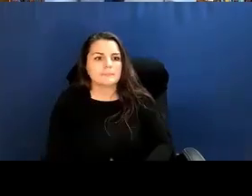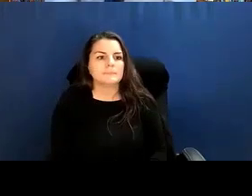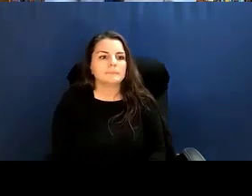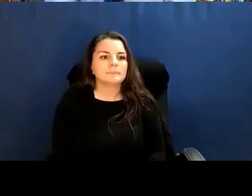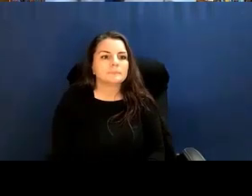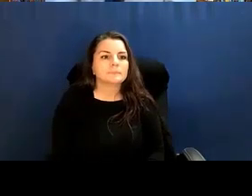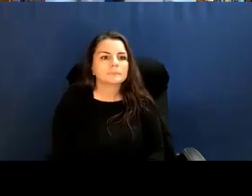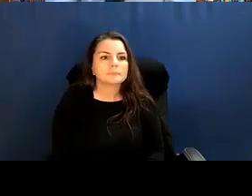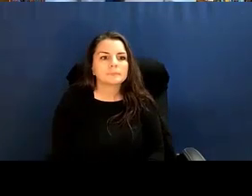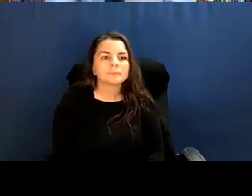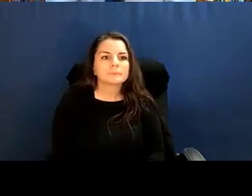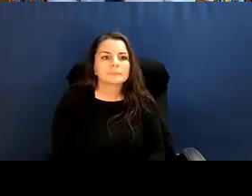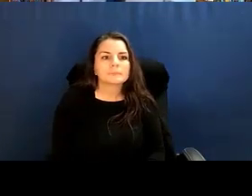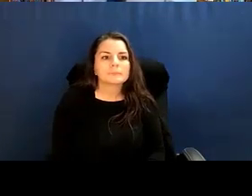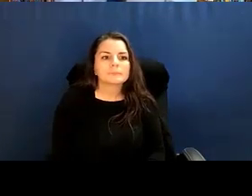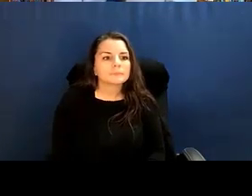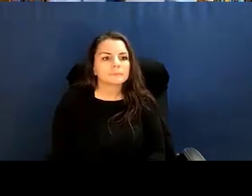Postdoctoral fellowships.